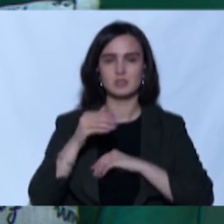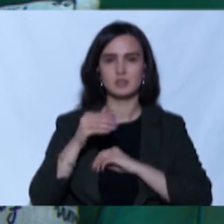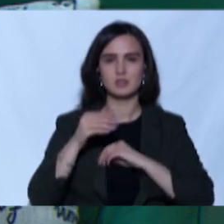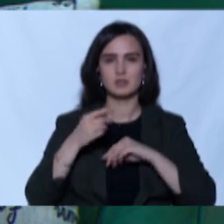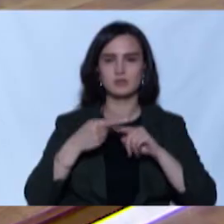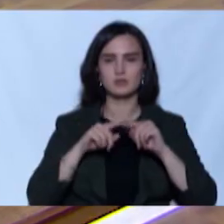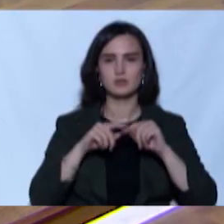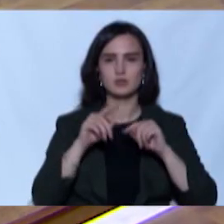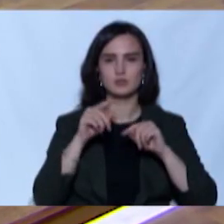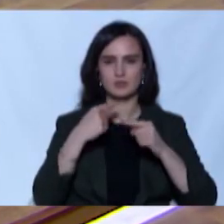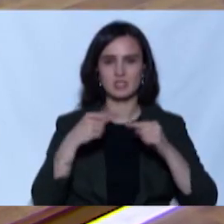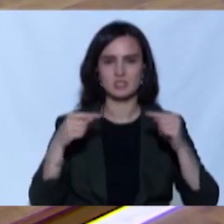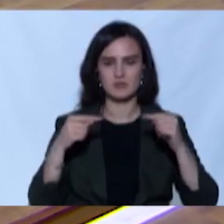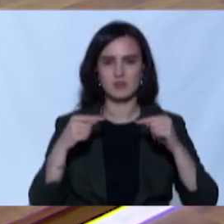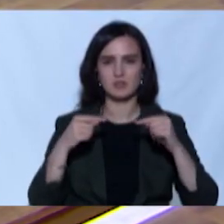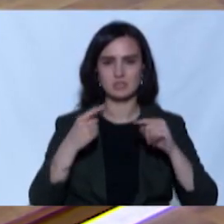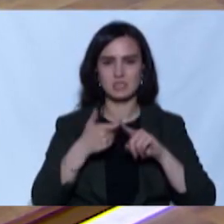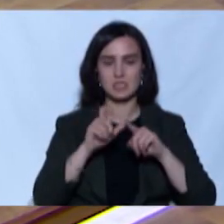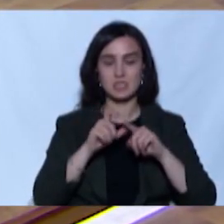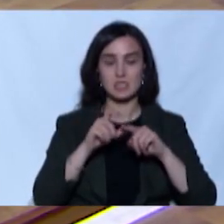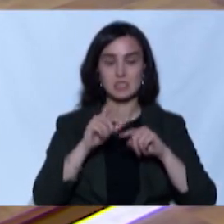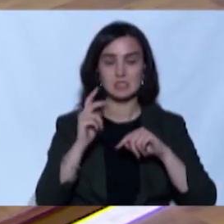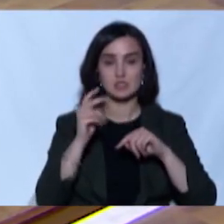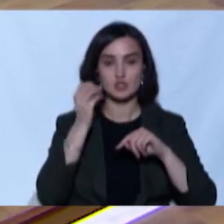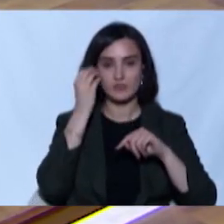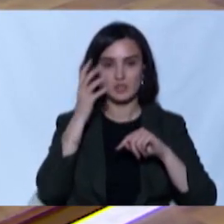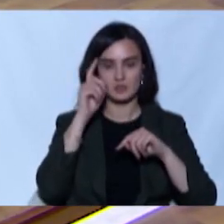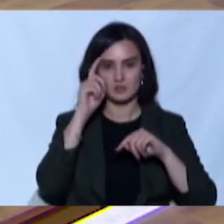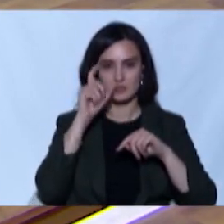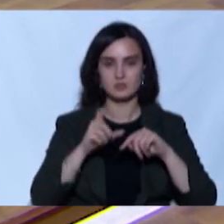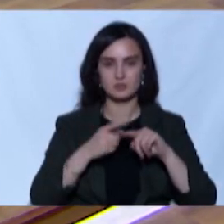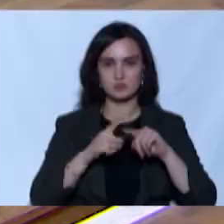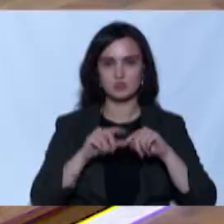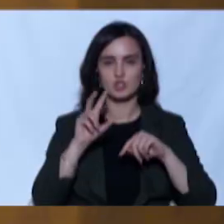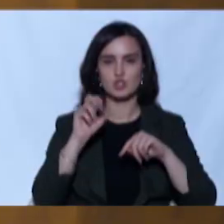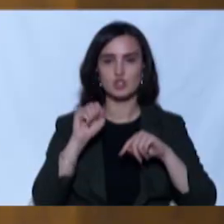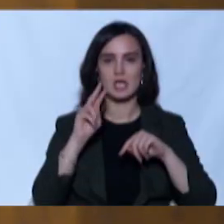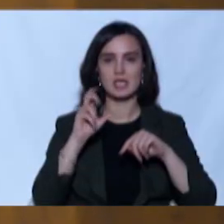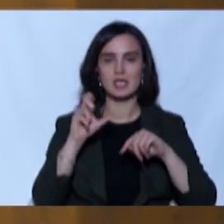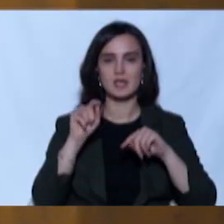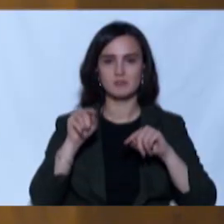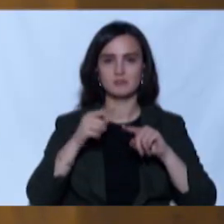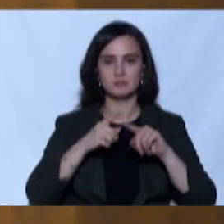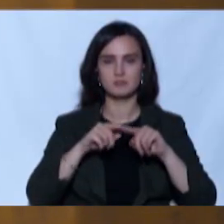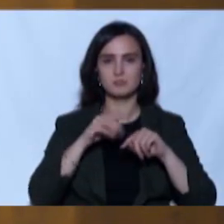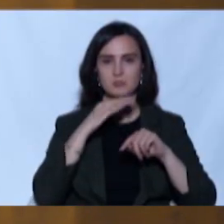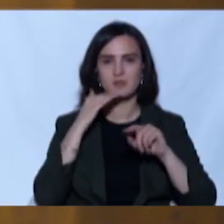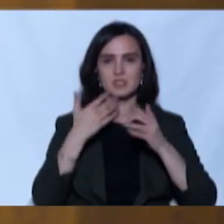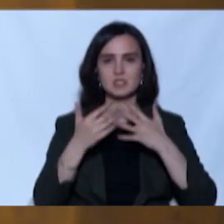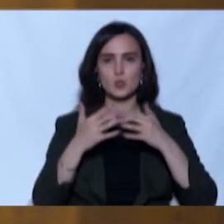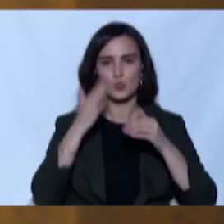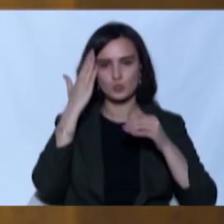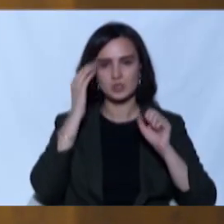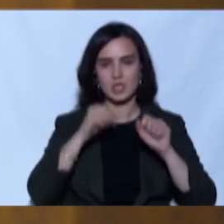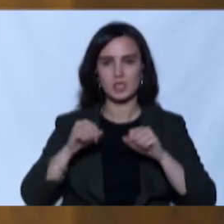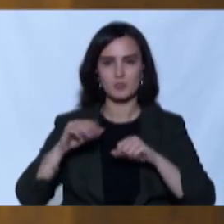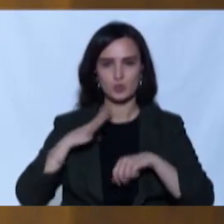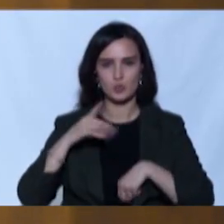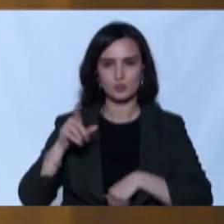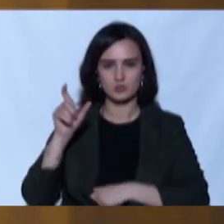inflatable raft. So very intelligent man. So a jack of all trades, as we say, a man with many skills and a man with